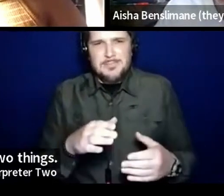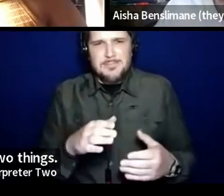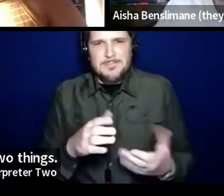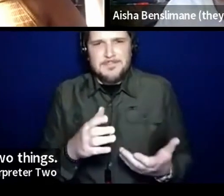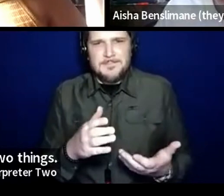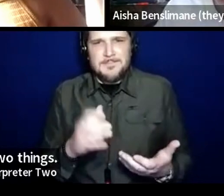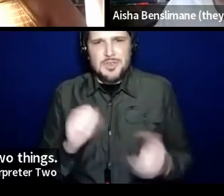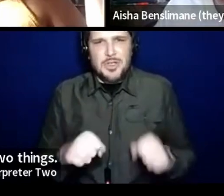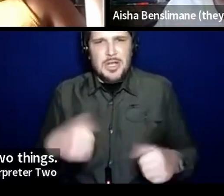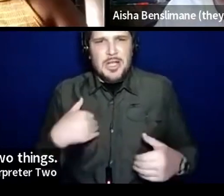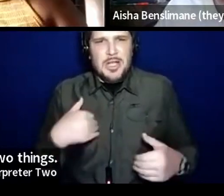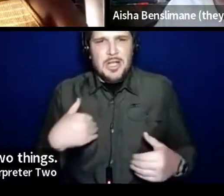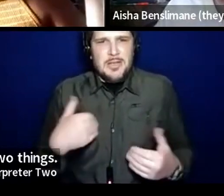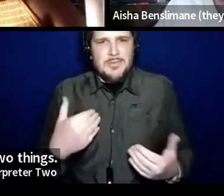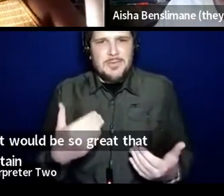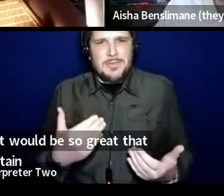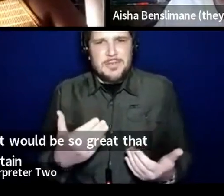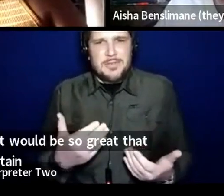have,